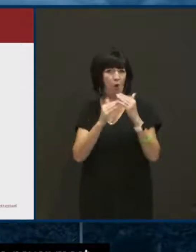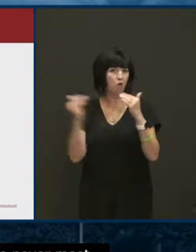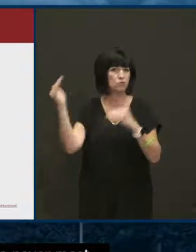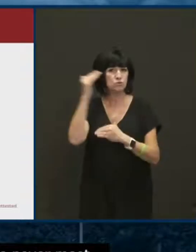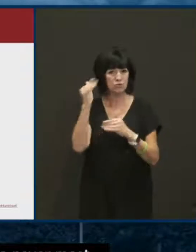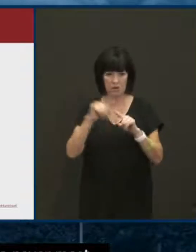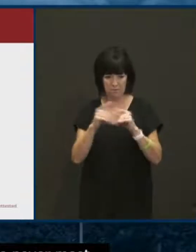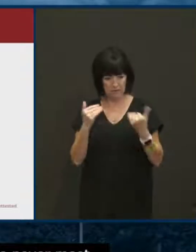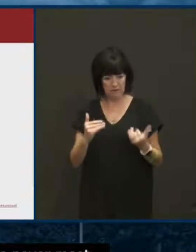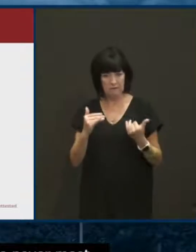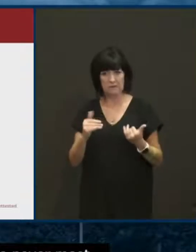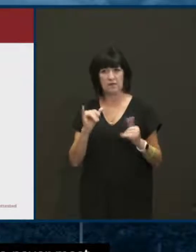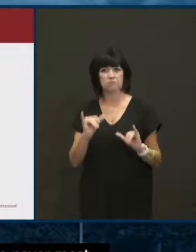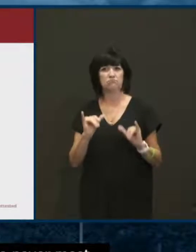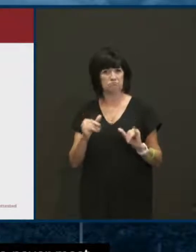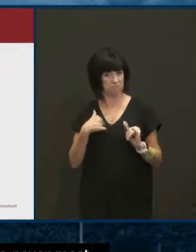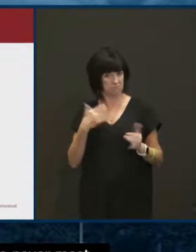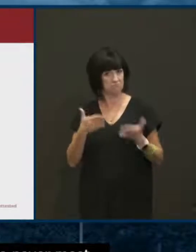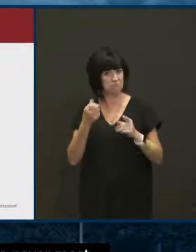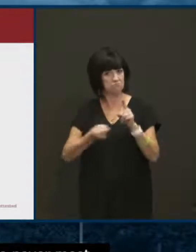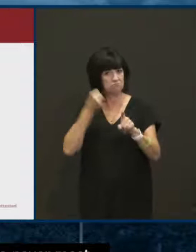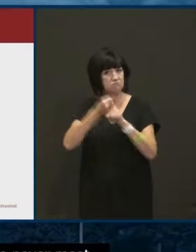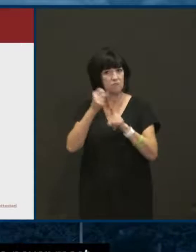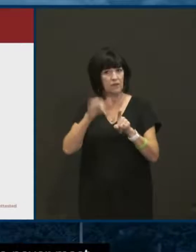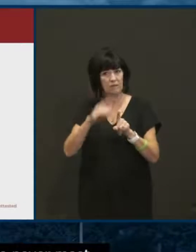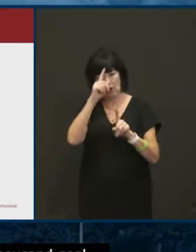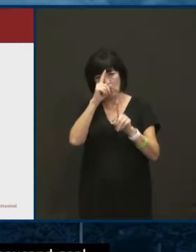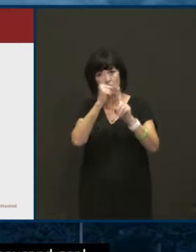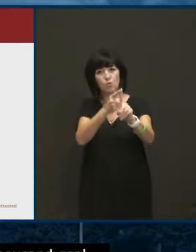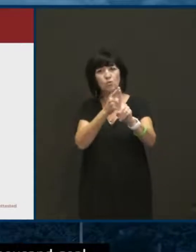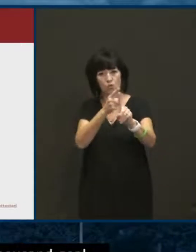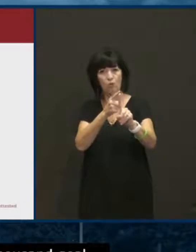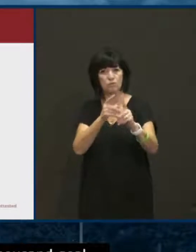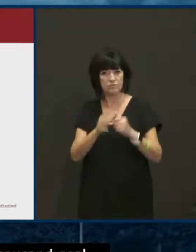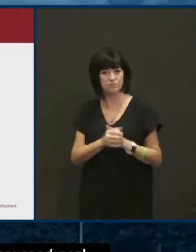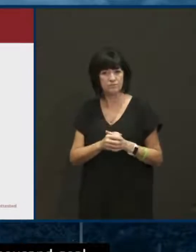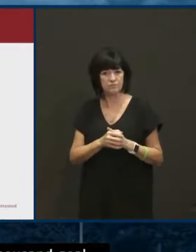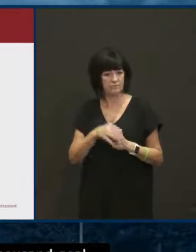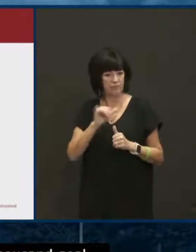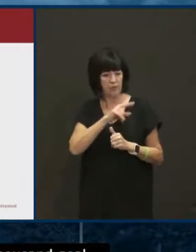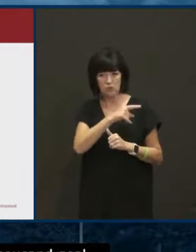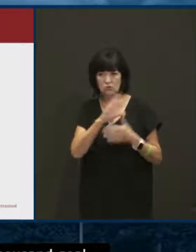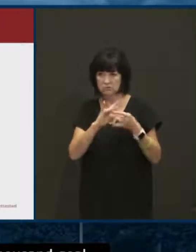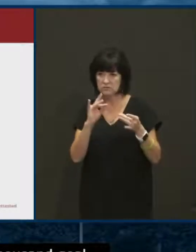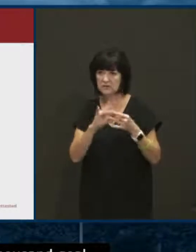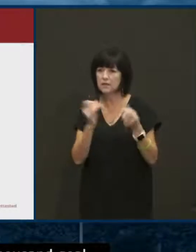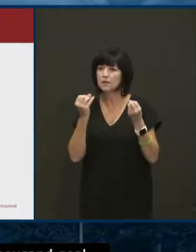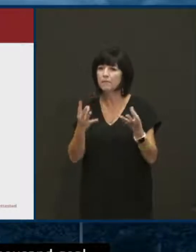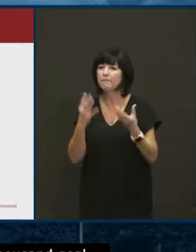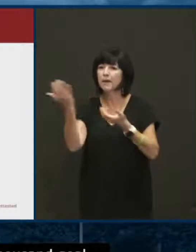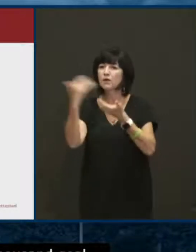80,000 goal, which was clearly a reach goal. Obviously, as you say, lots of partners,